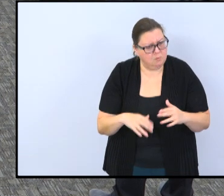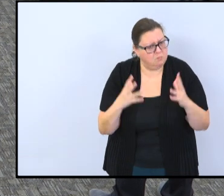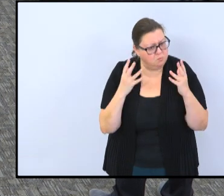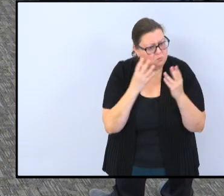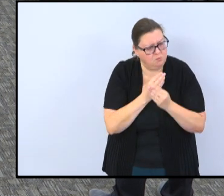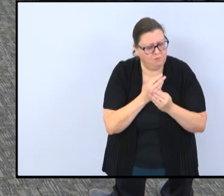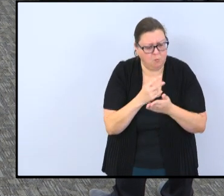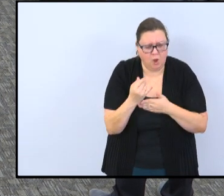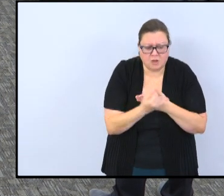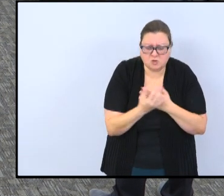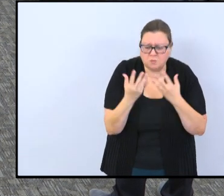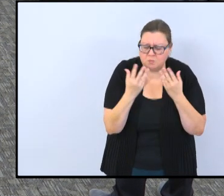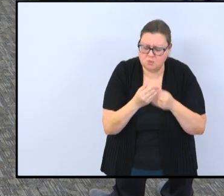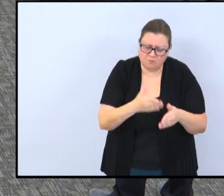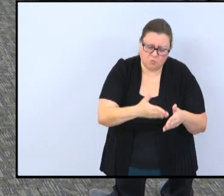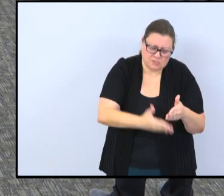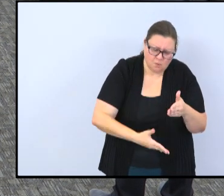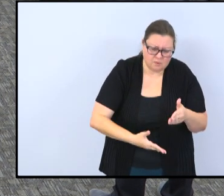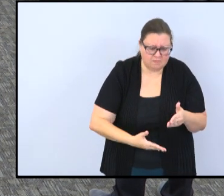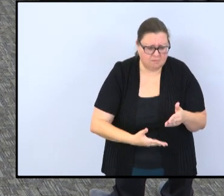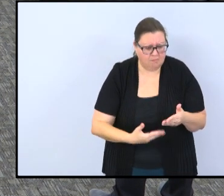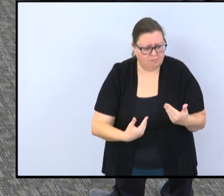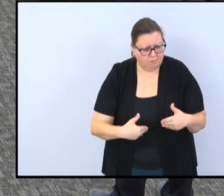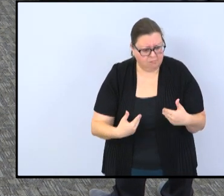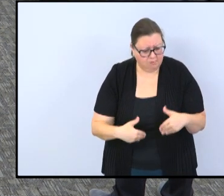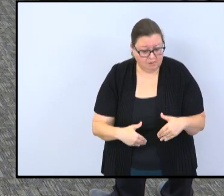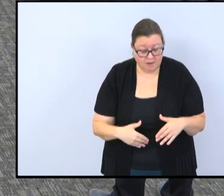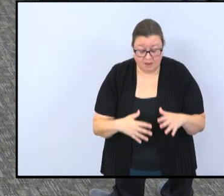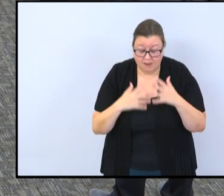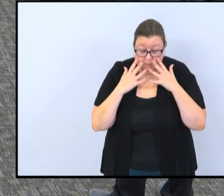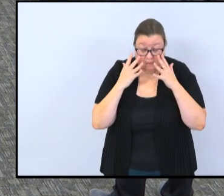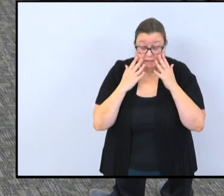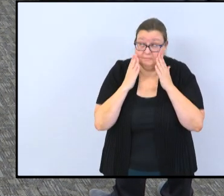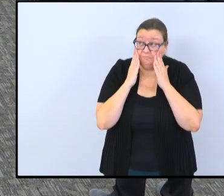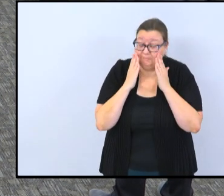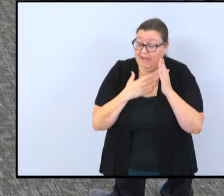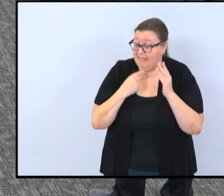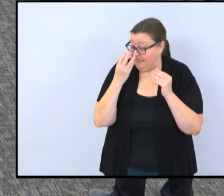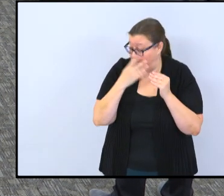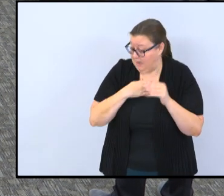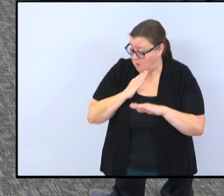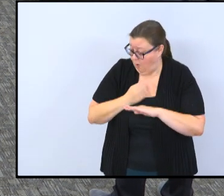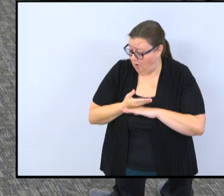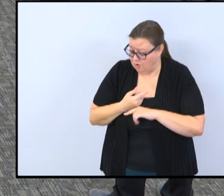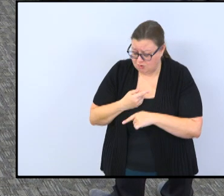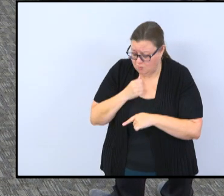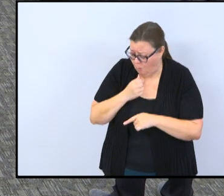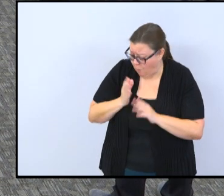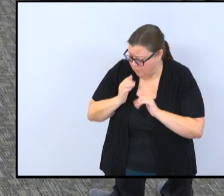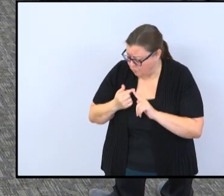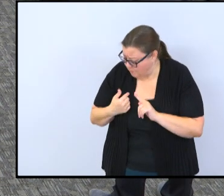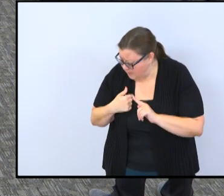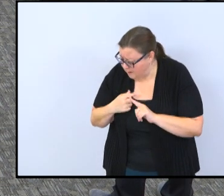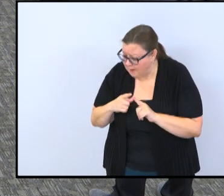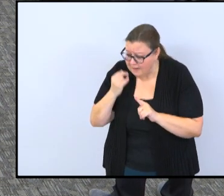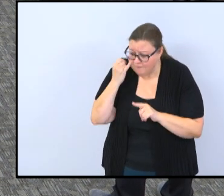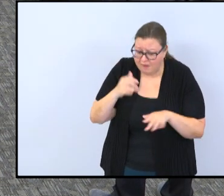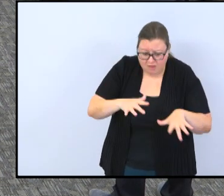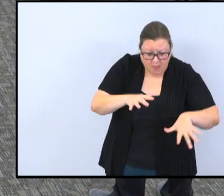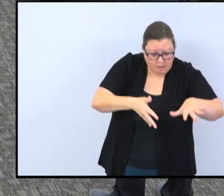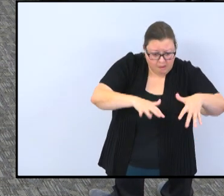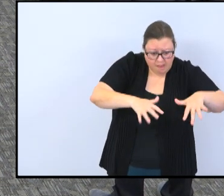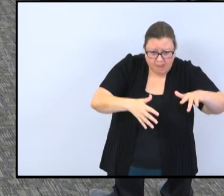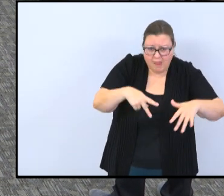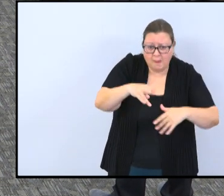and product from a puppet. I think of my own daughter and I'm like, she won't listen to me, but if you get puppets up there,